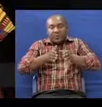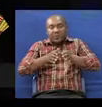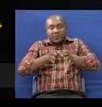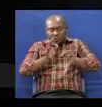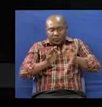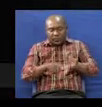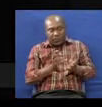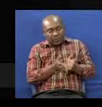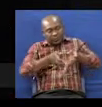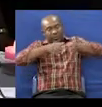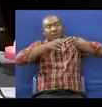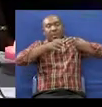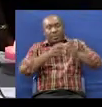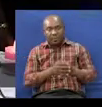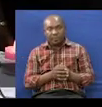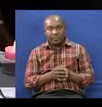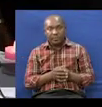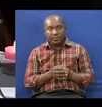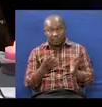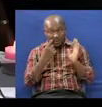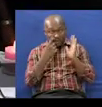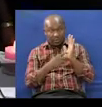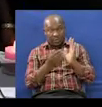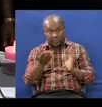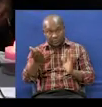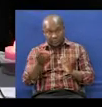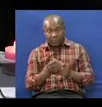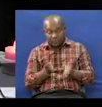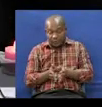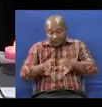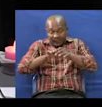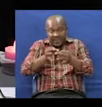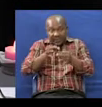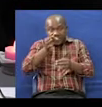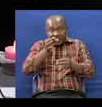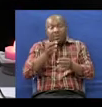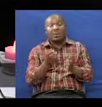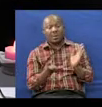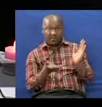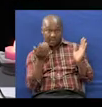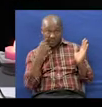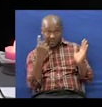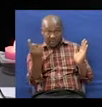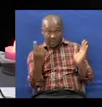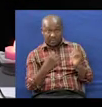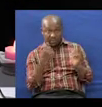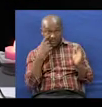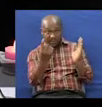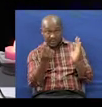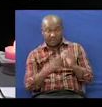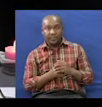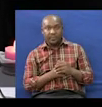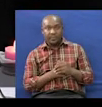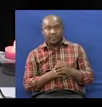kerosene lamp? Let me show you kerosene lamp. Okay, this is a kerosene lamp. And